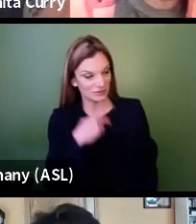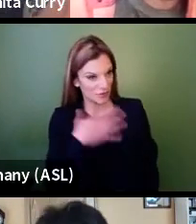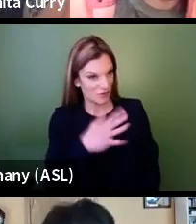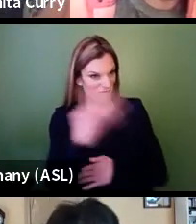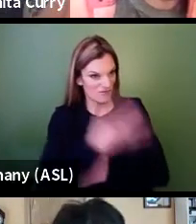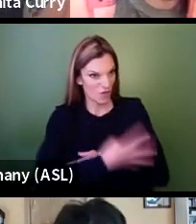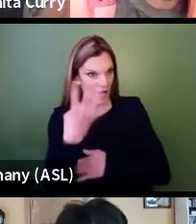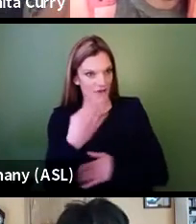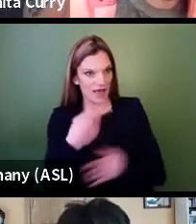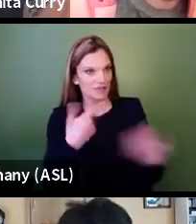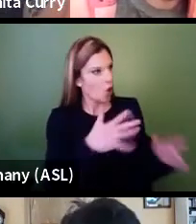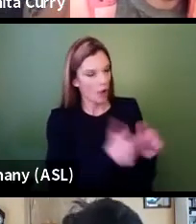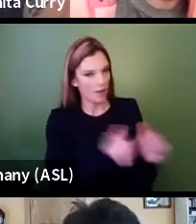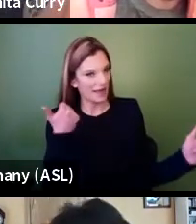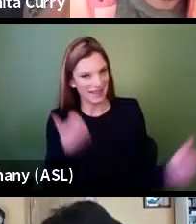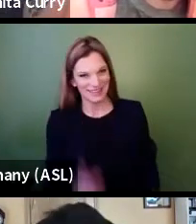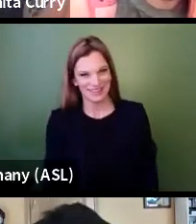behind.